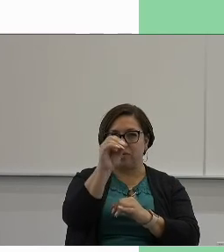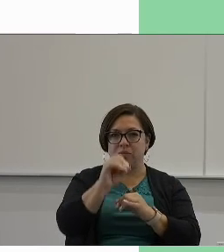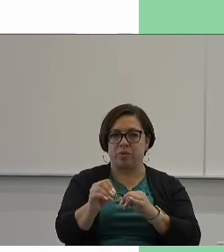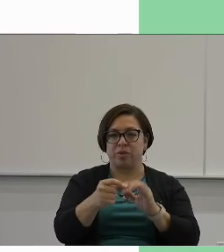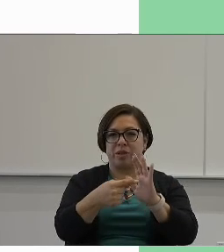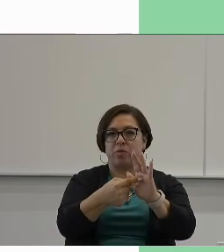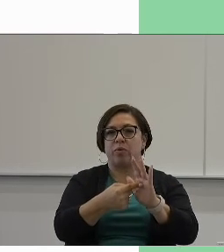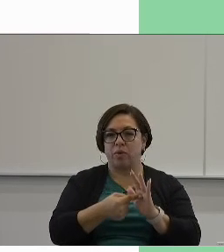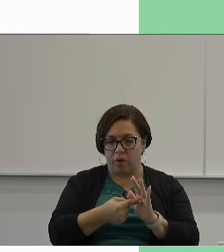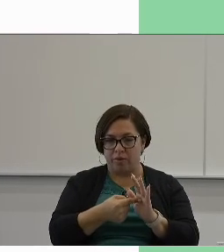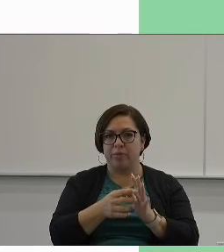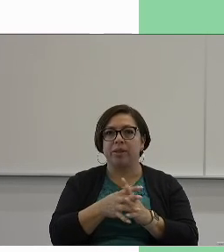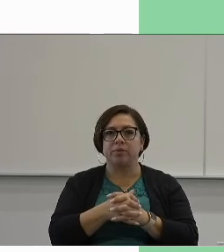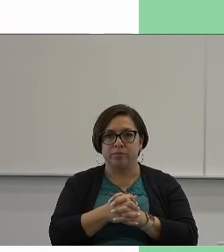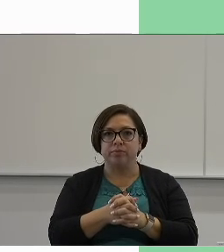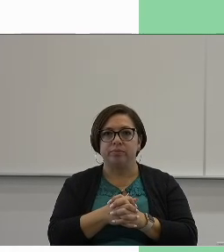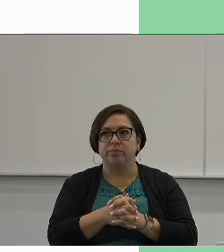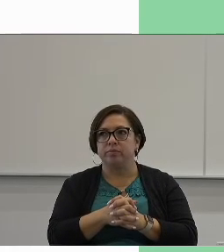option here.